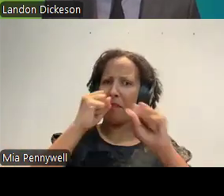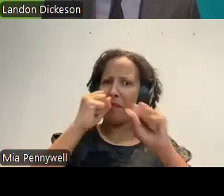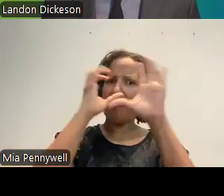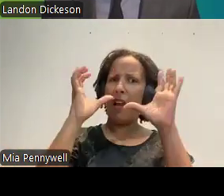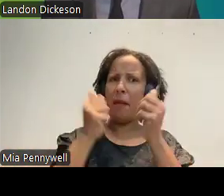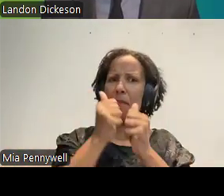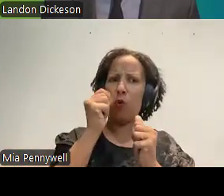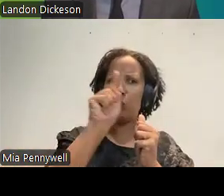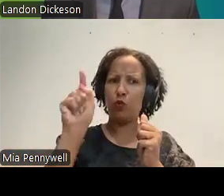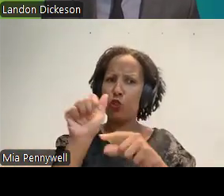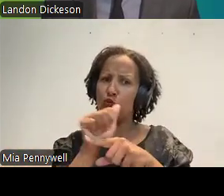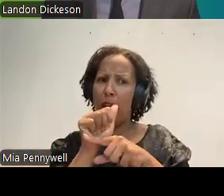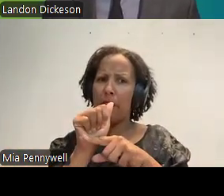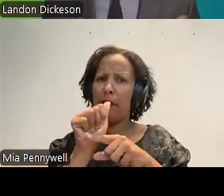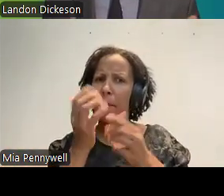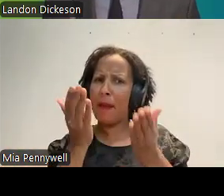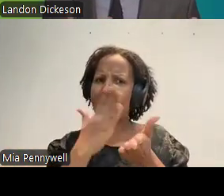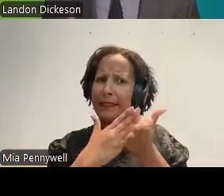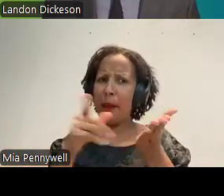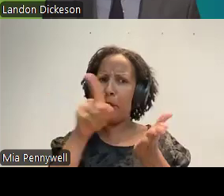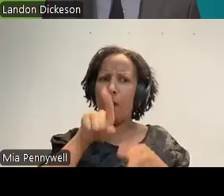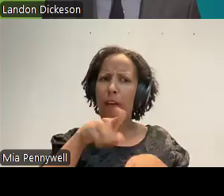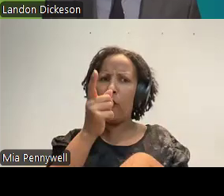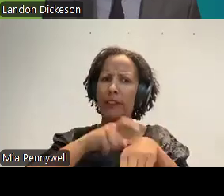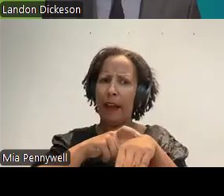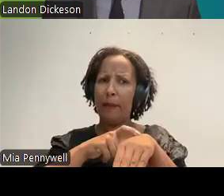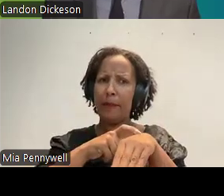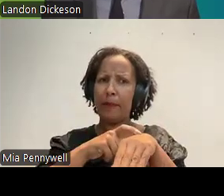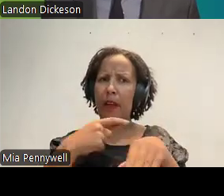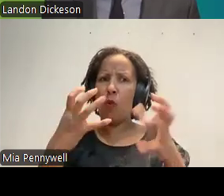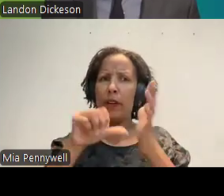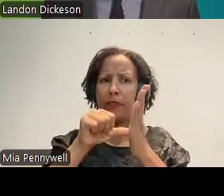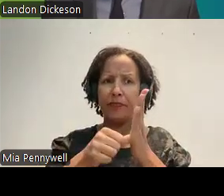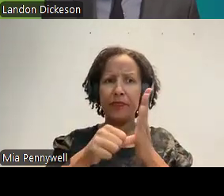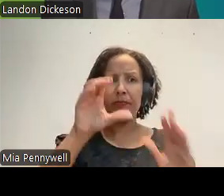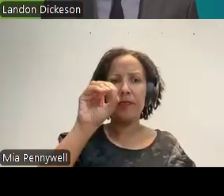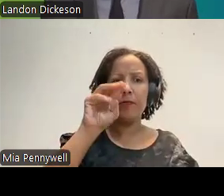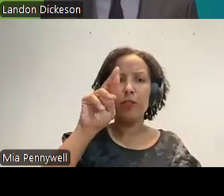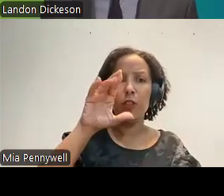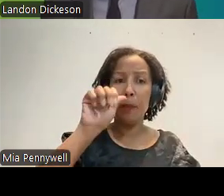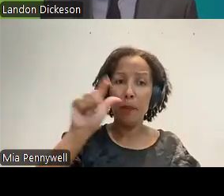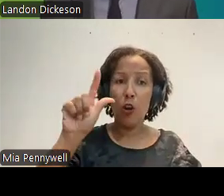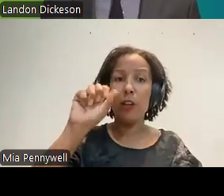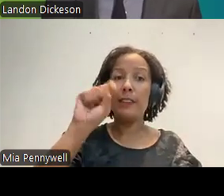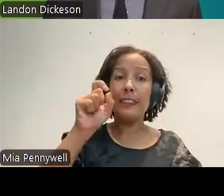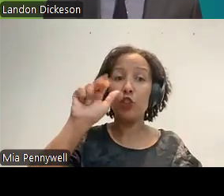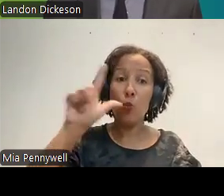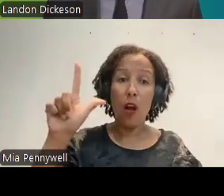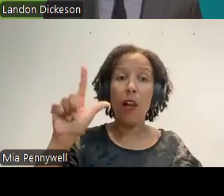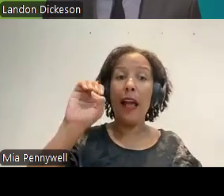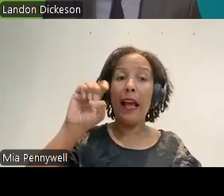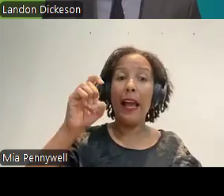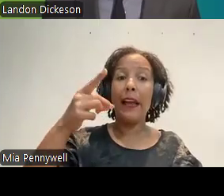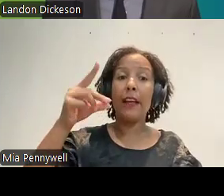are attending for the first time, perhaps, I want to highlight that commercial sexual exploitation, CSE, sometimes will end in